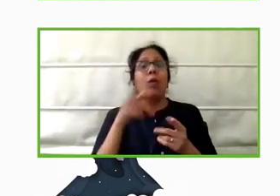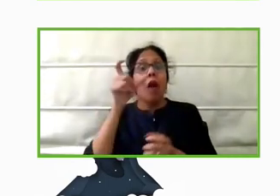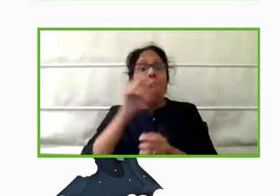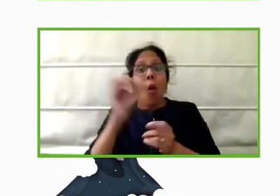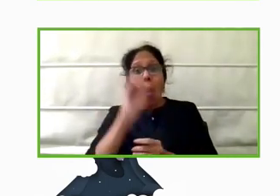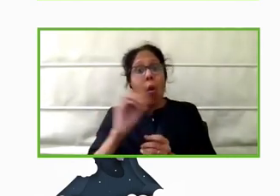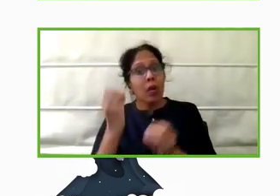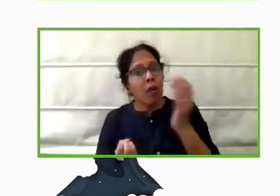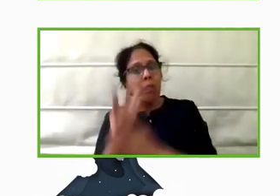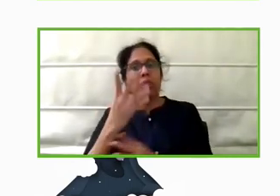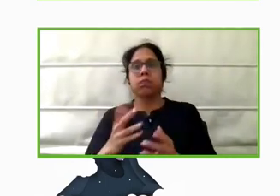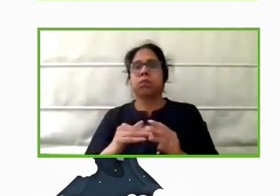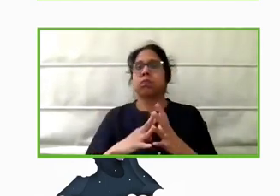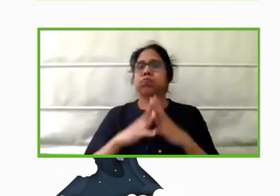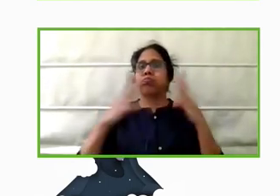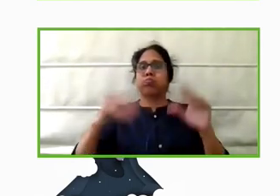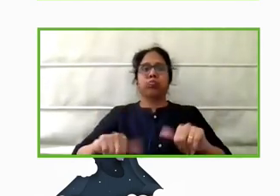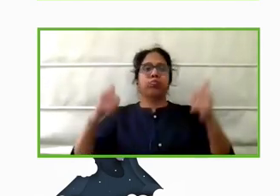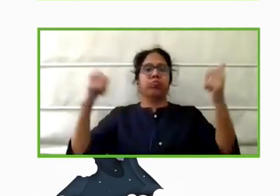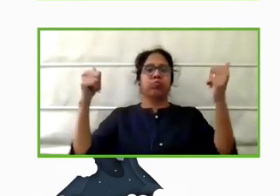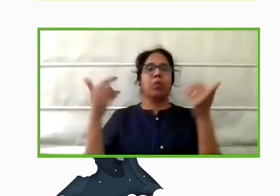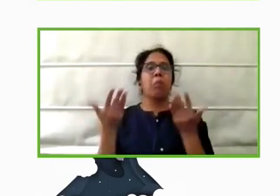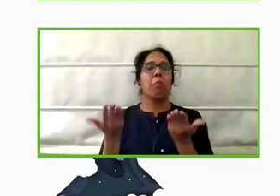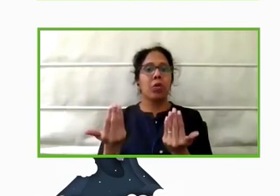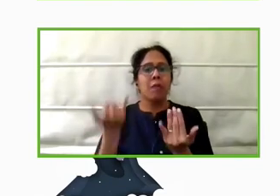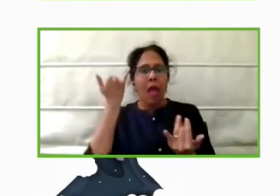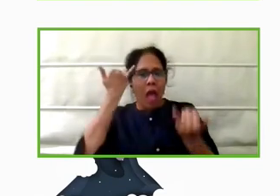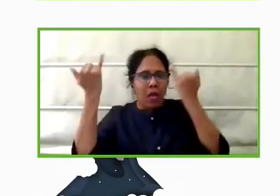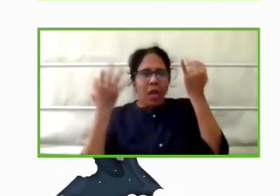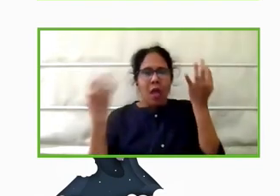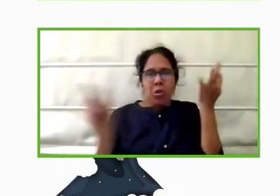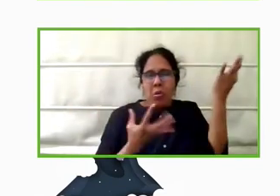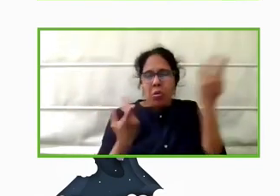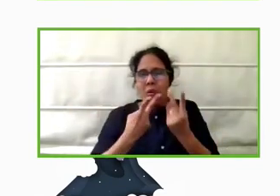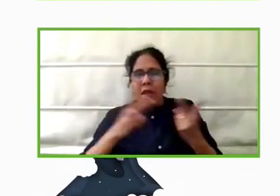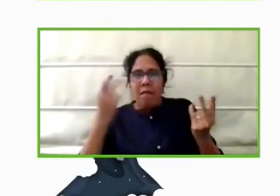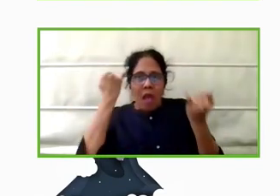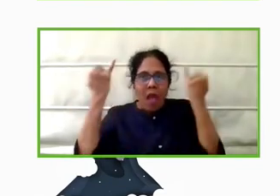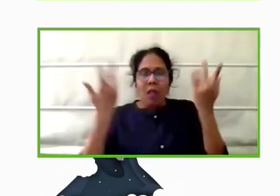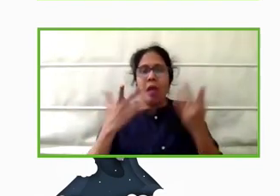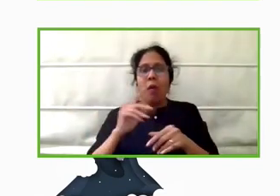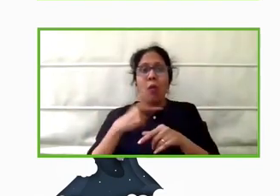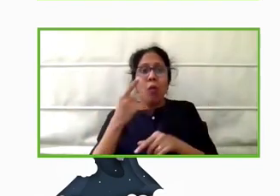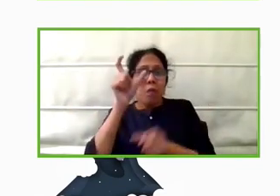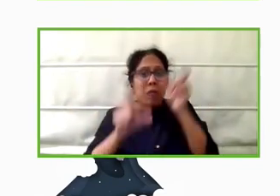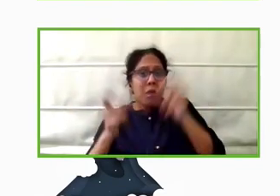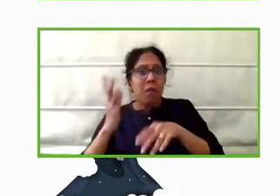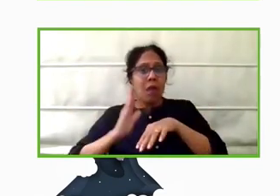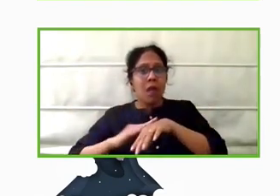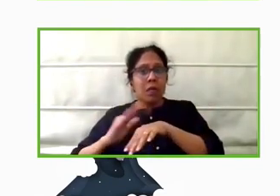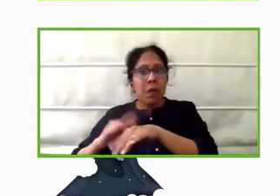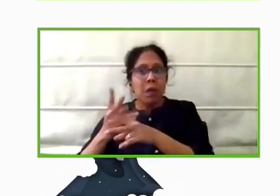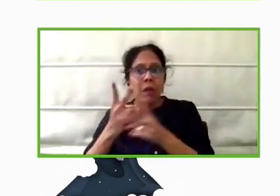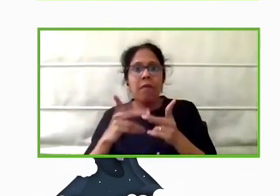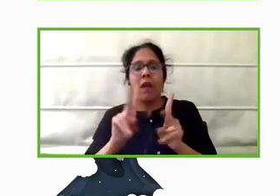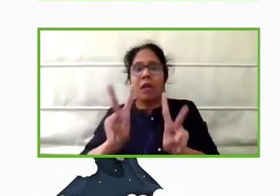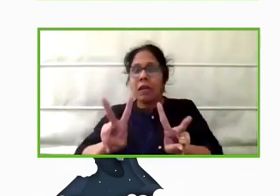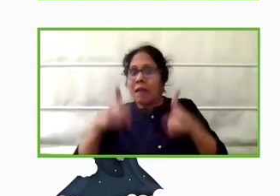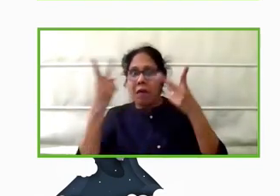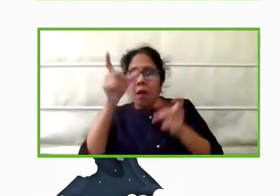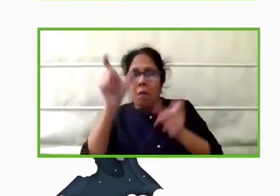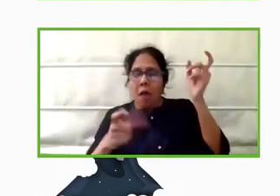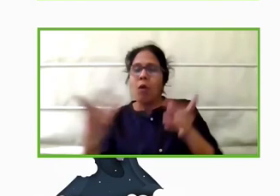of bringing in ideas that are very, very different from your own, bringing in people with experiences that are very, very different from your own. I'll